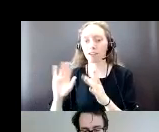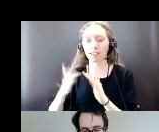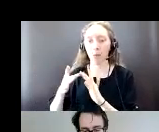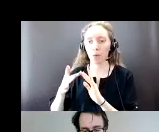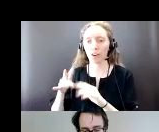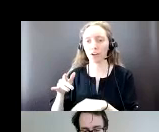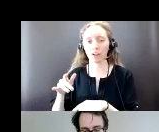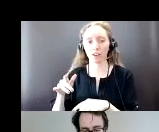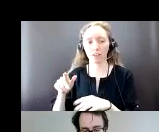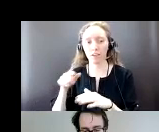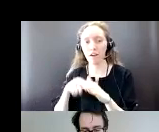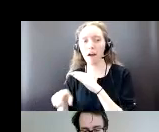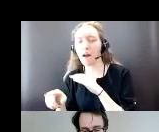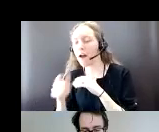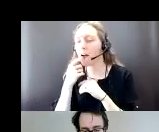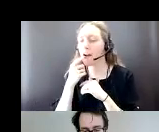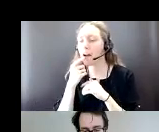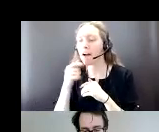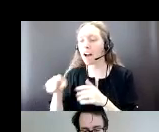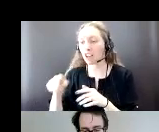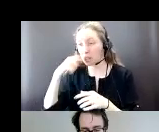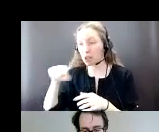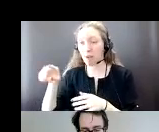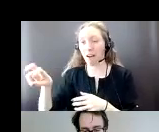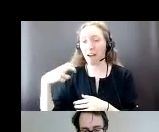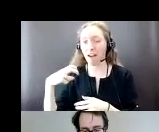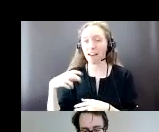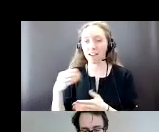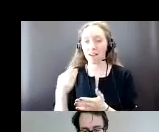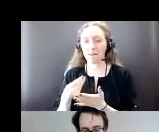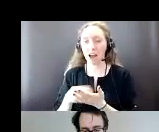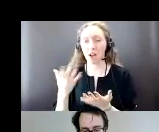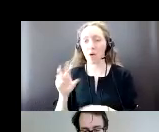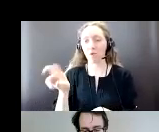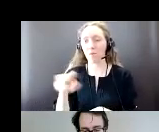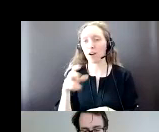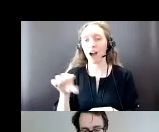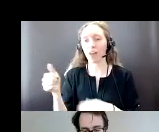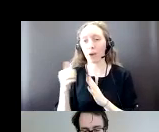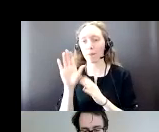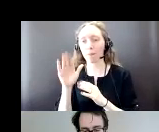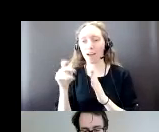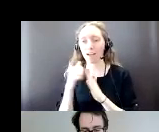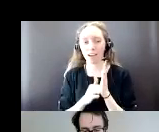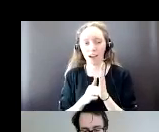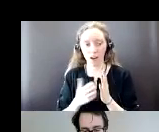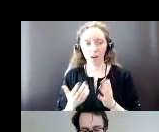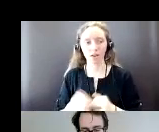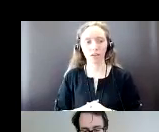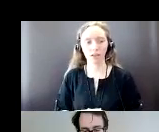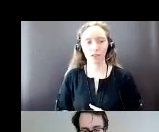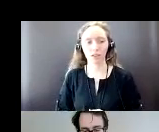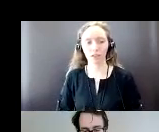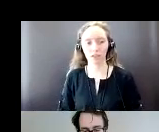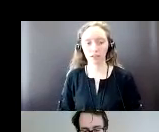to an alternate bank account for various reasons. They might say that they're one